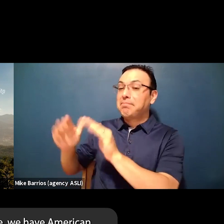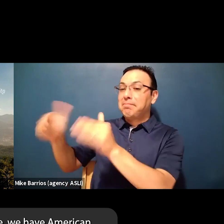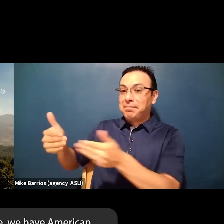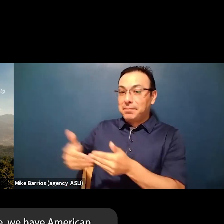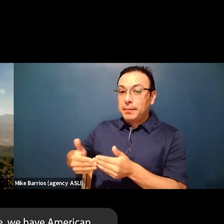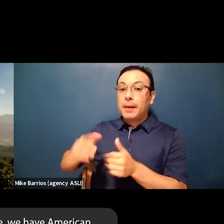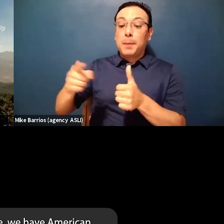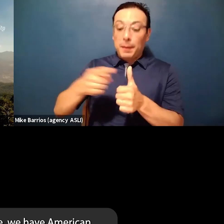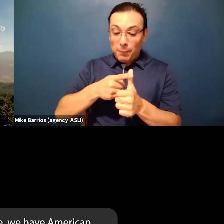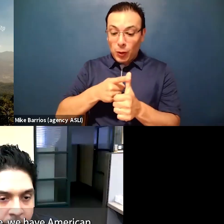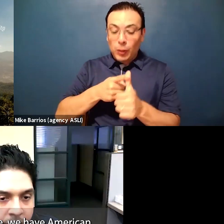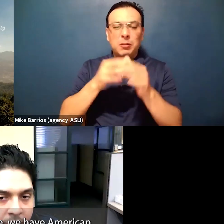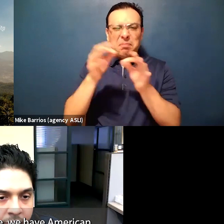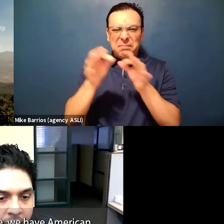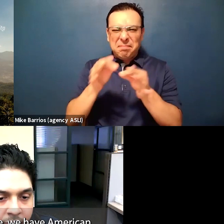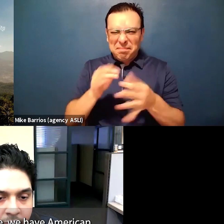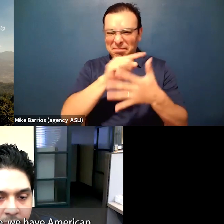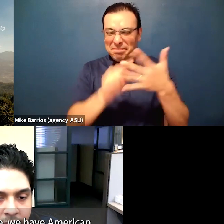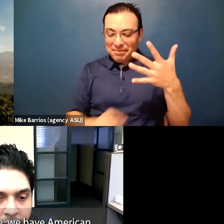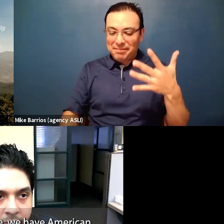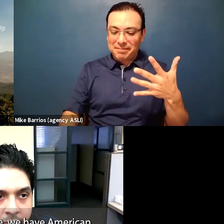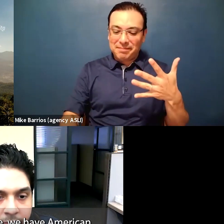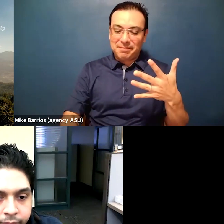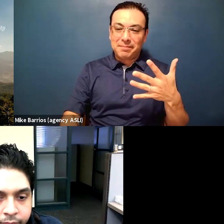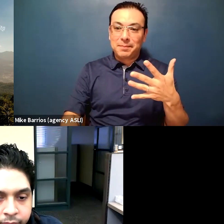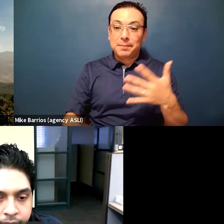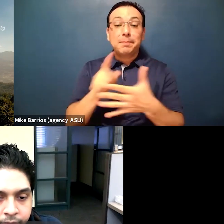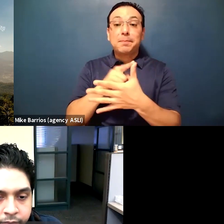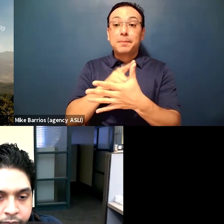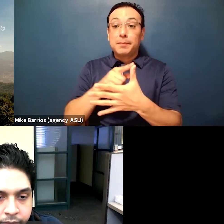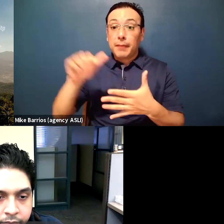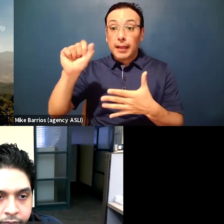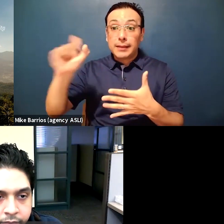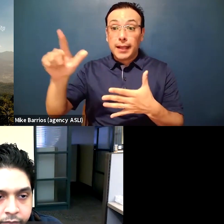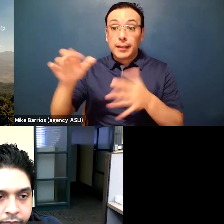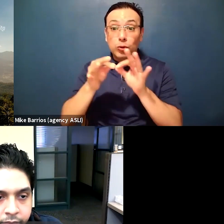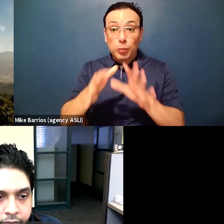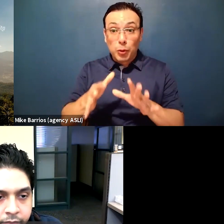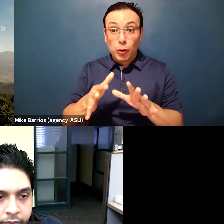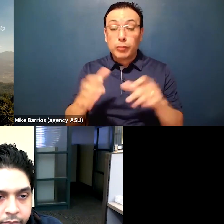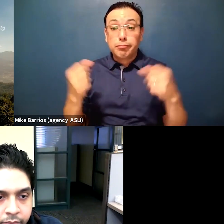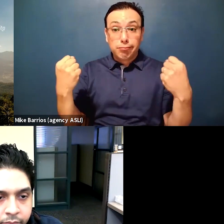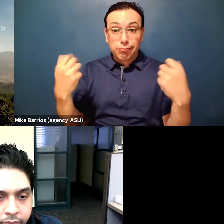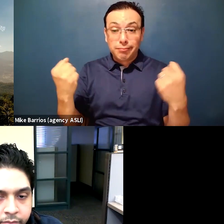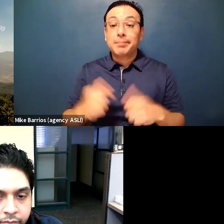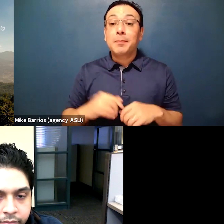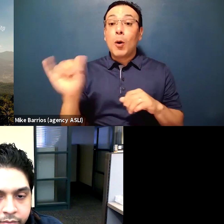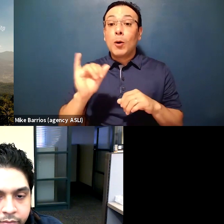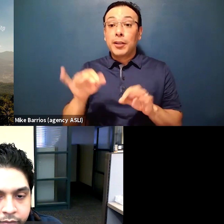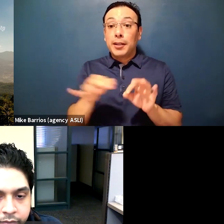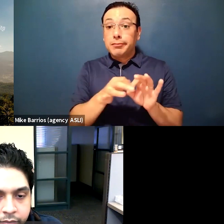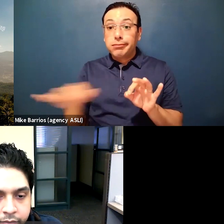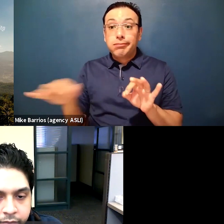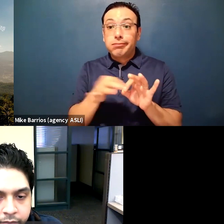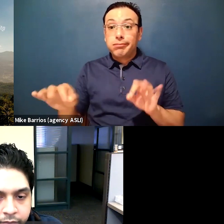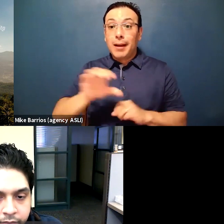you can see, we have American Sign Language interpreters with us today, and also we have live transcription.